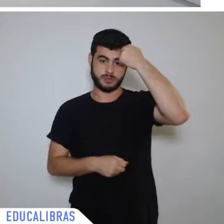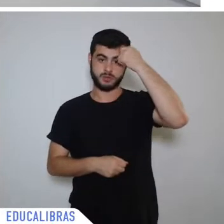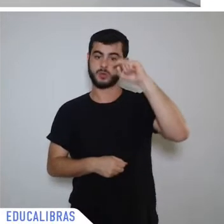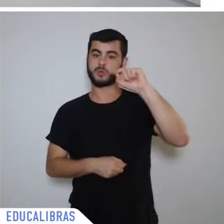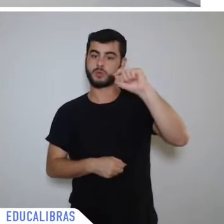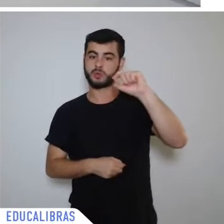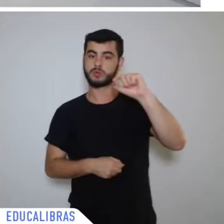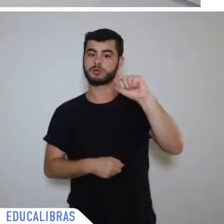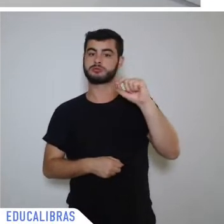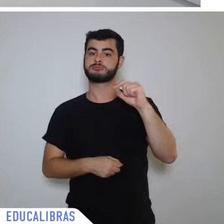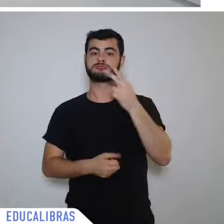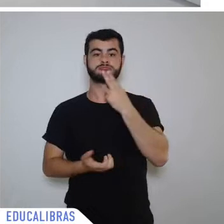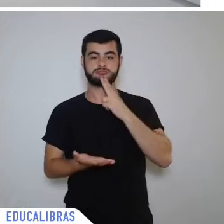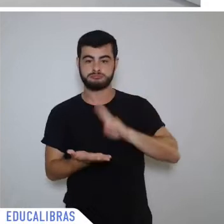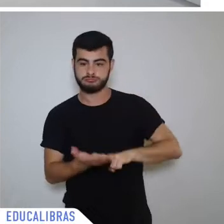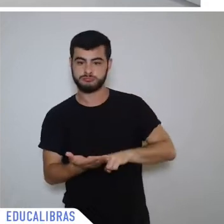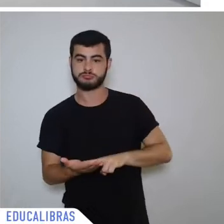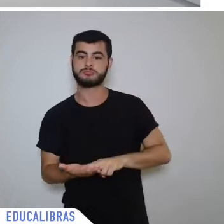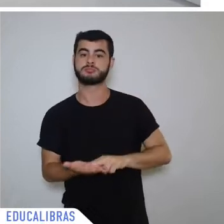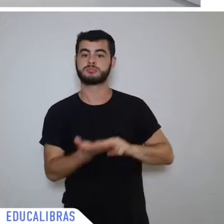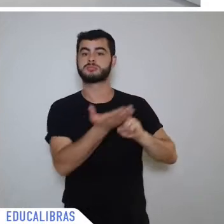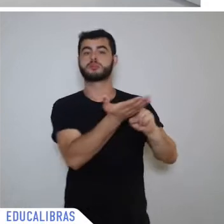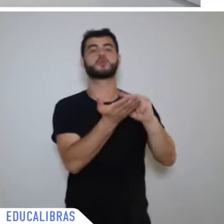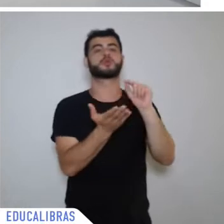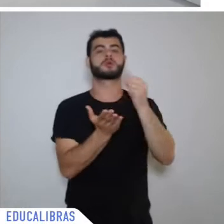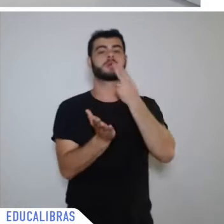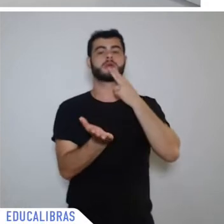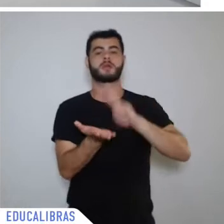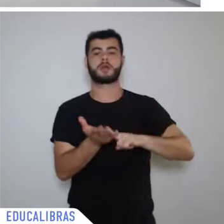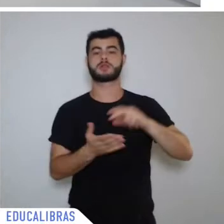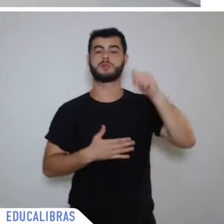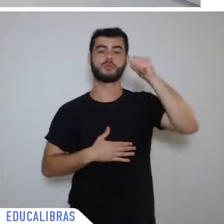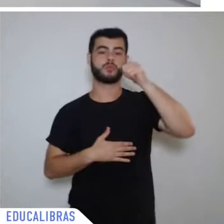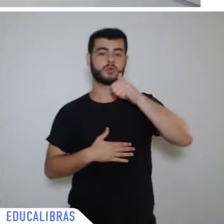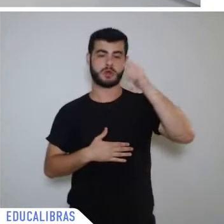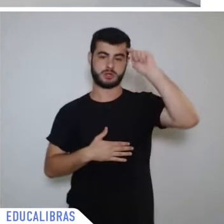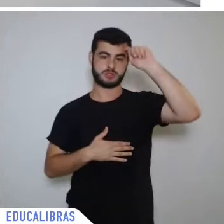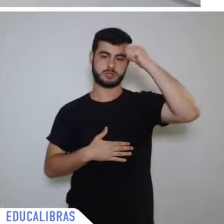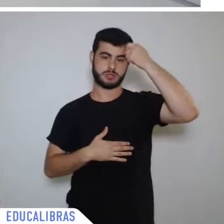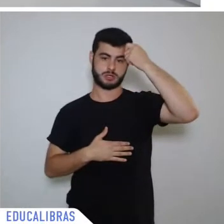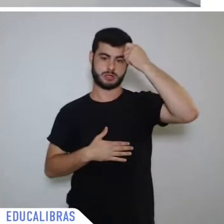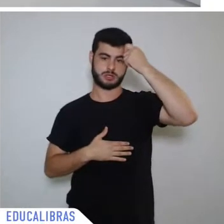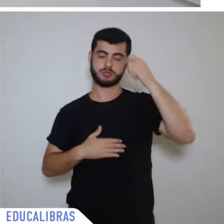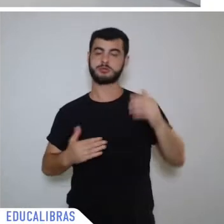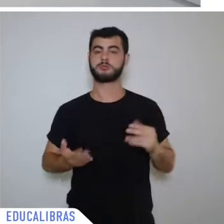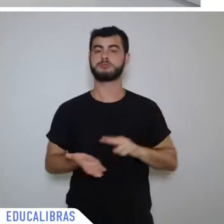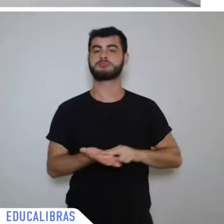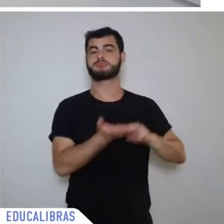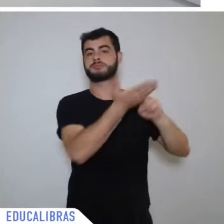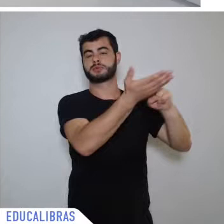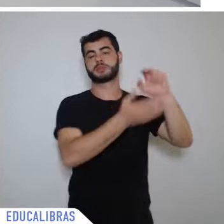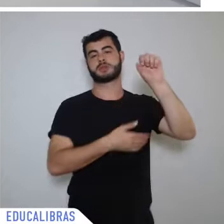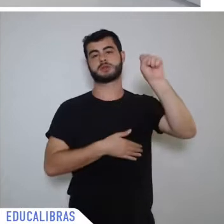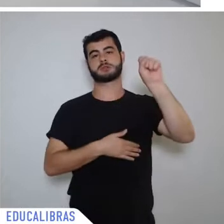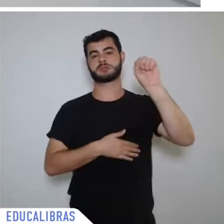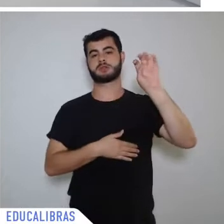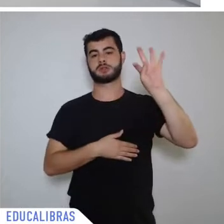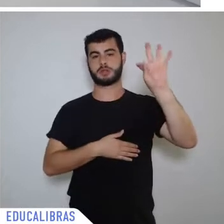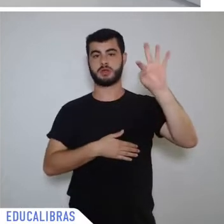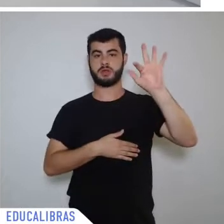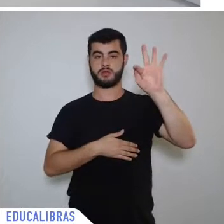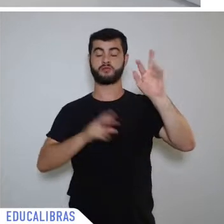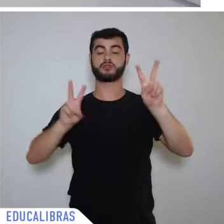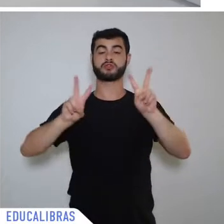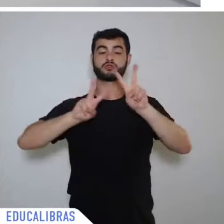We have claimed to the highest court of this country. It is a letter that has been